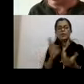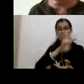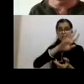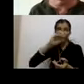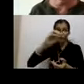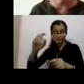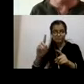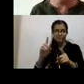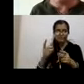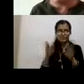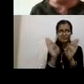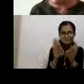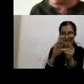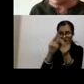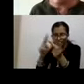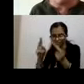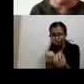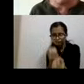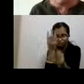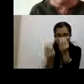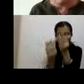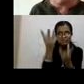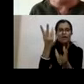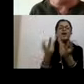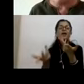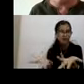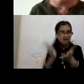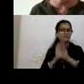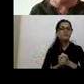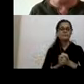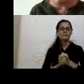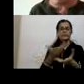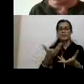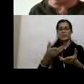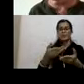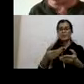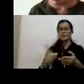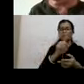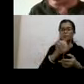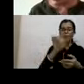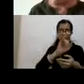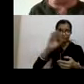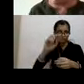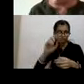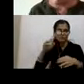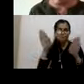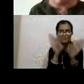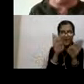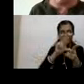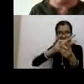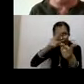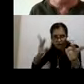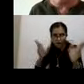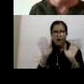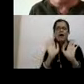species of vascular plants and flowering herbs in the area. And we've got about 160 bird species that we've documented in this